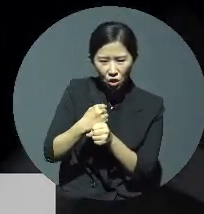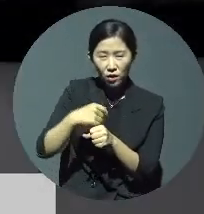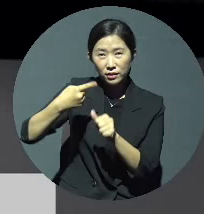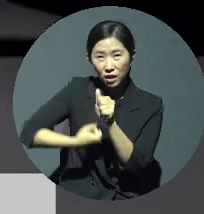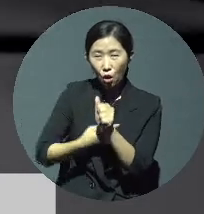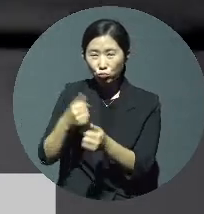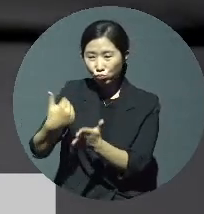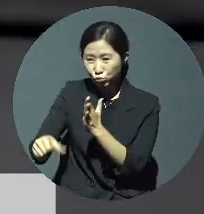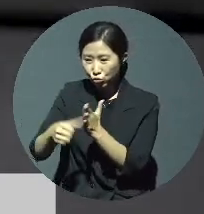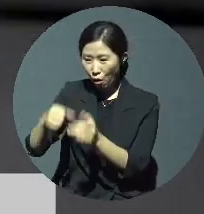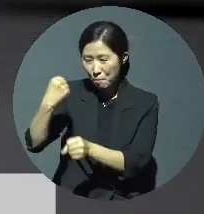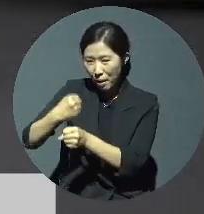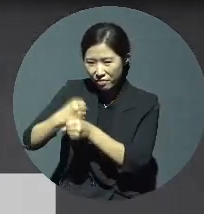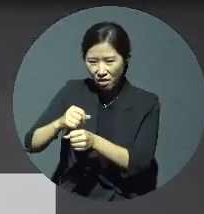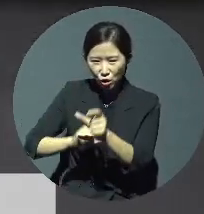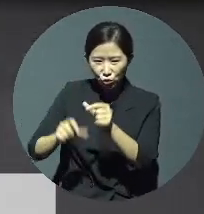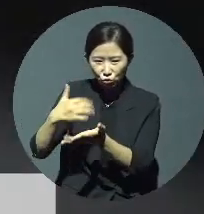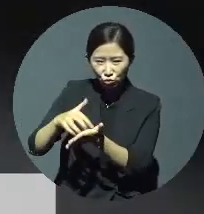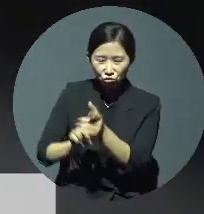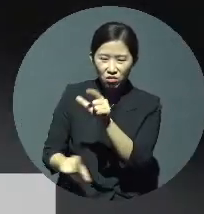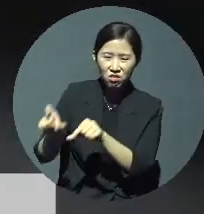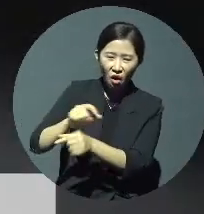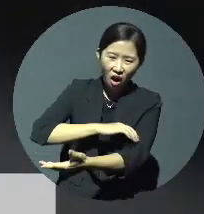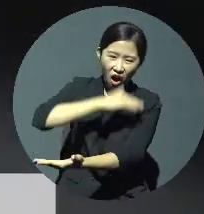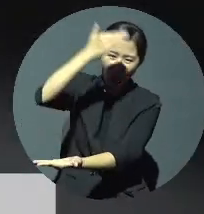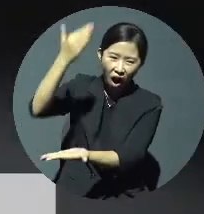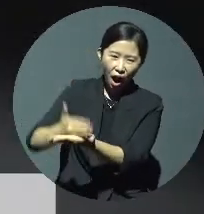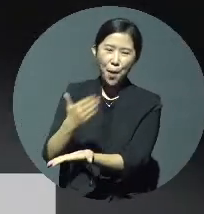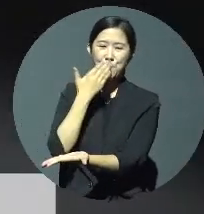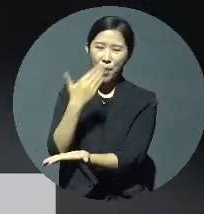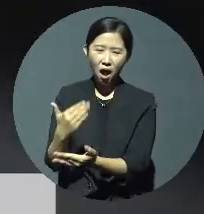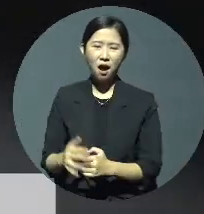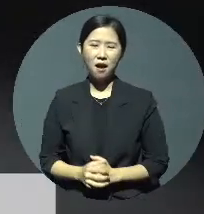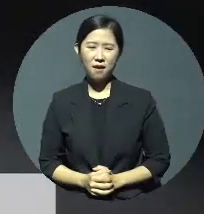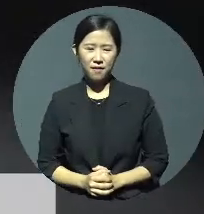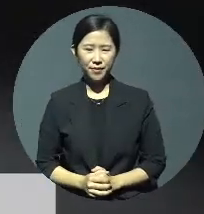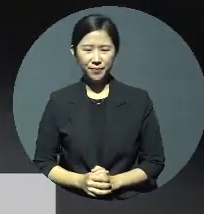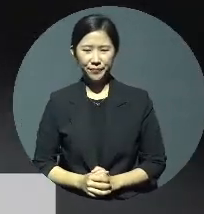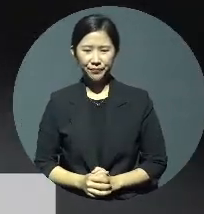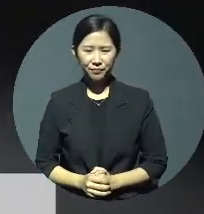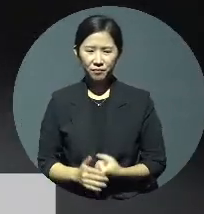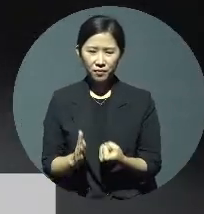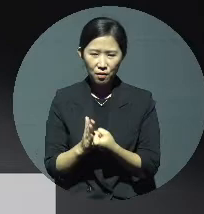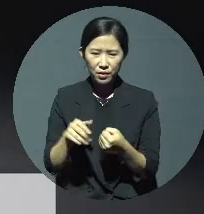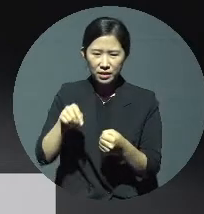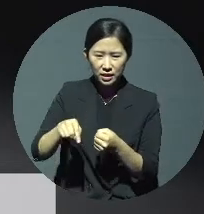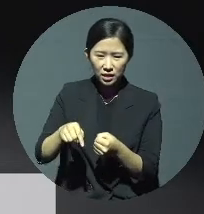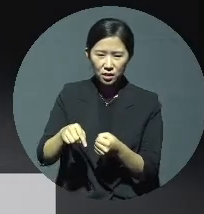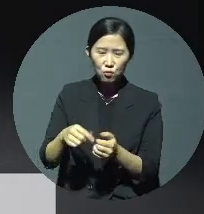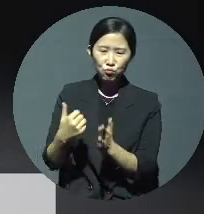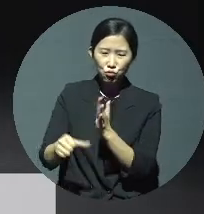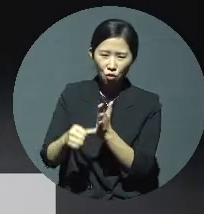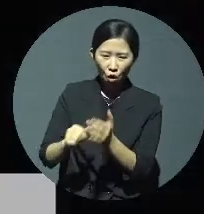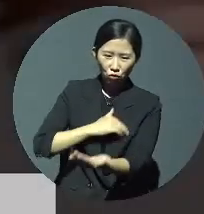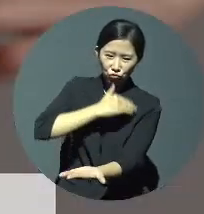to be able to manufacture one-offs en masse anywhere in the world without the incumbent massive factory setup